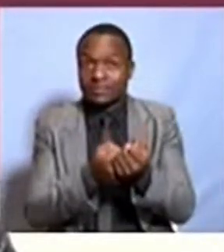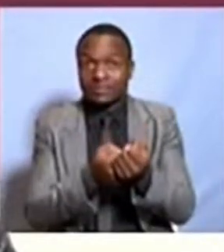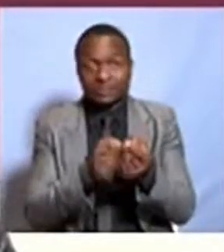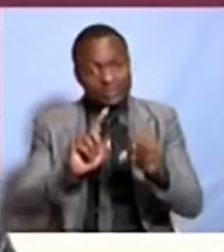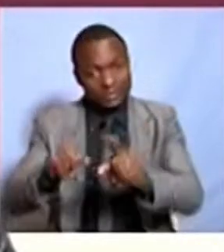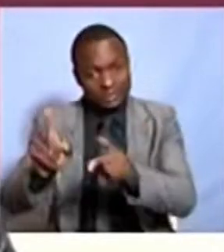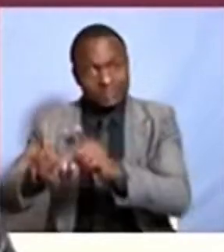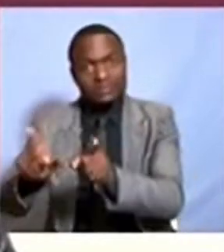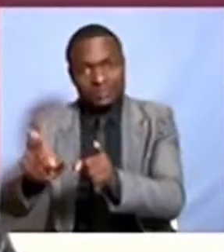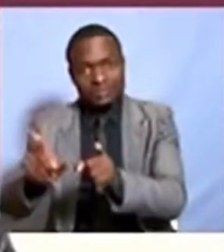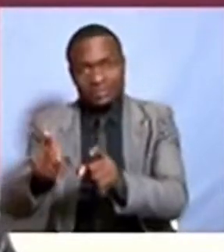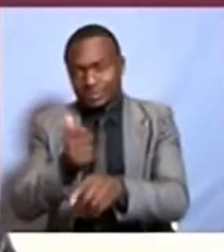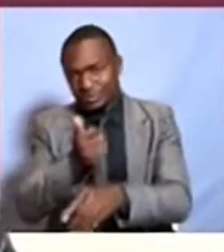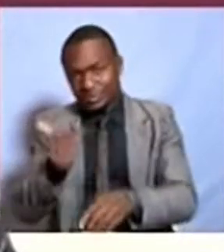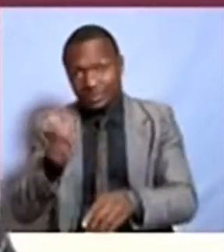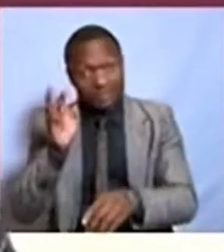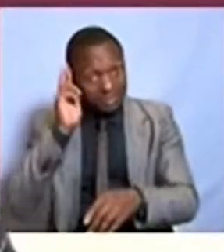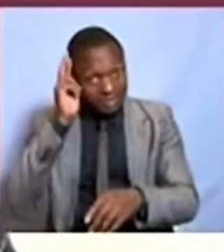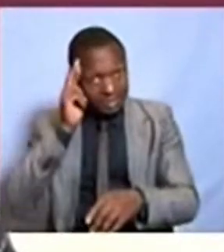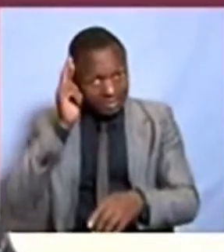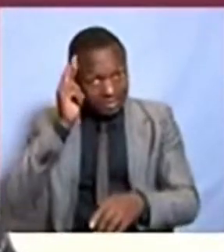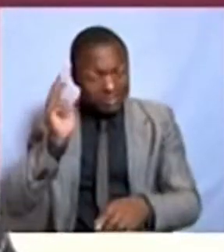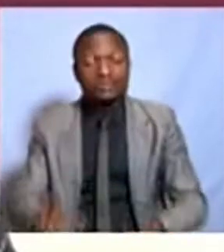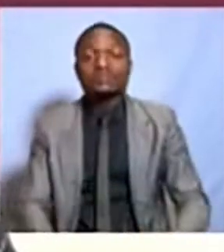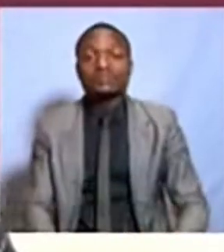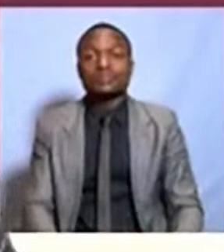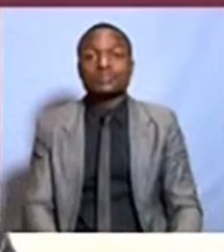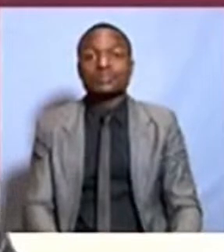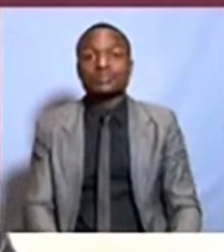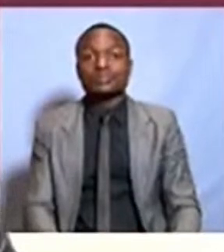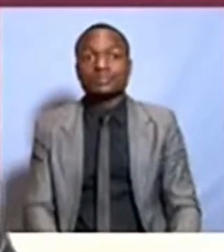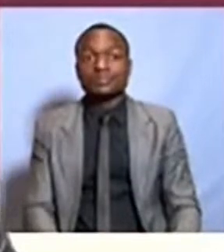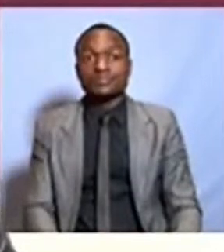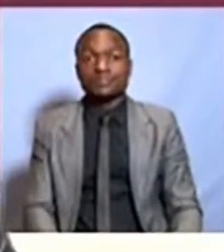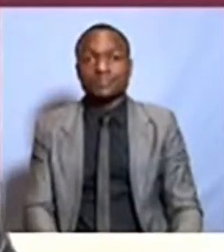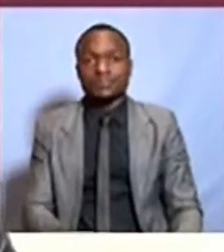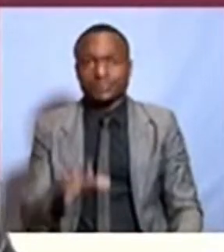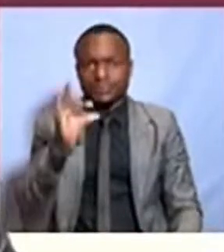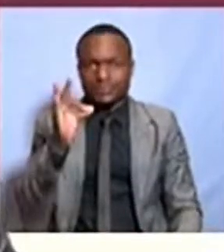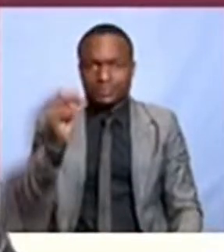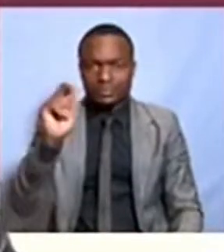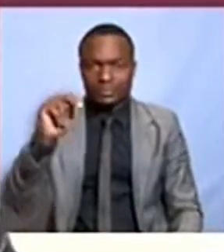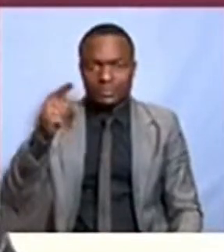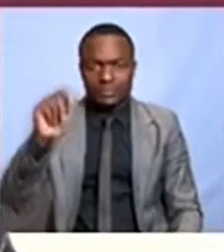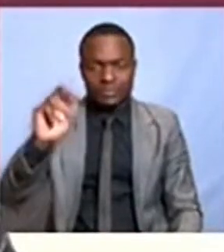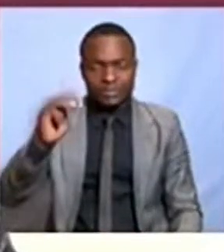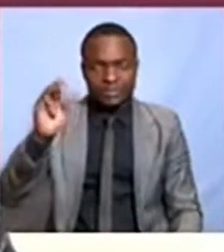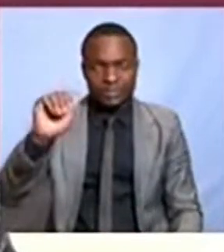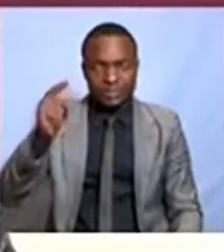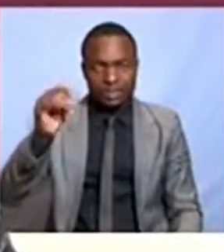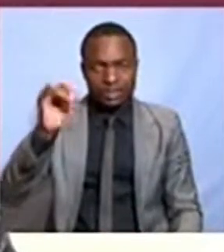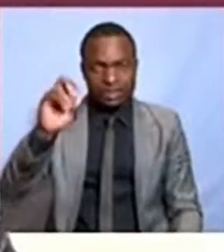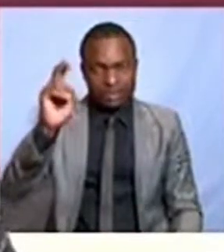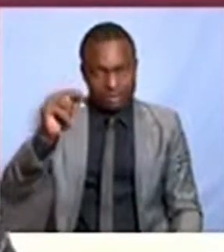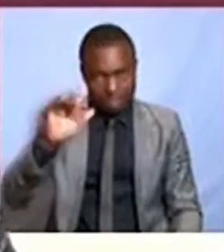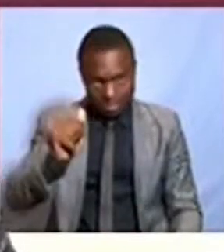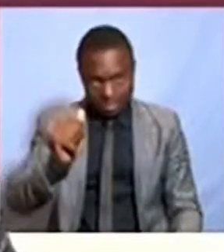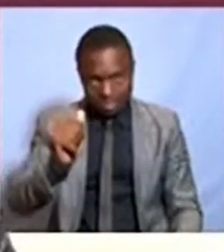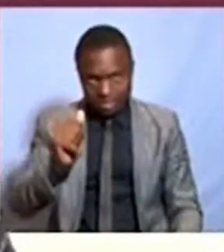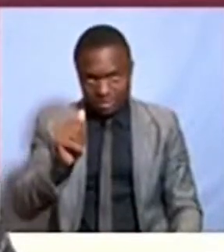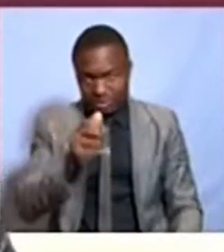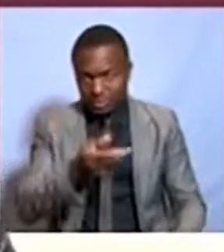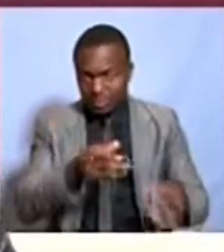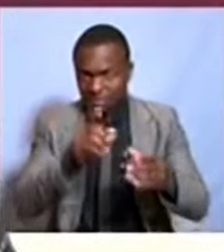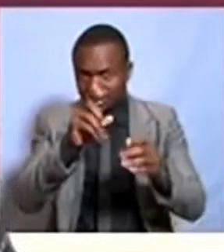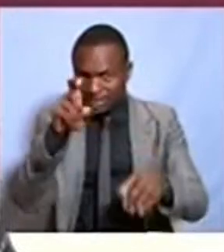various other reasons, including fragmentation. The demand for increased resource allocation to